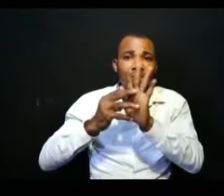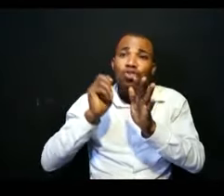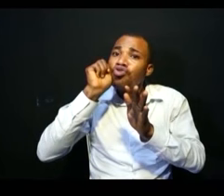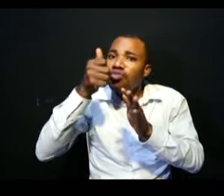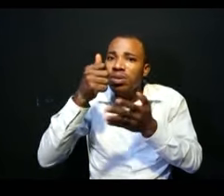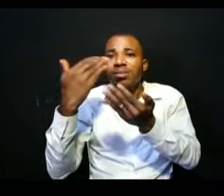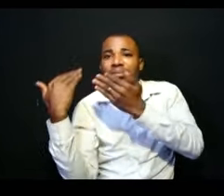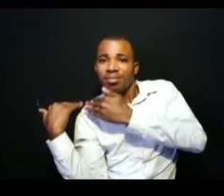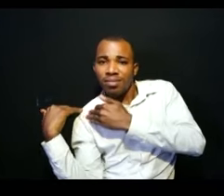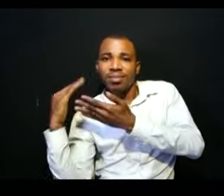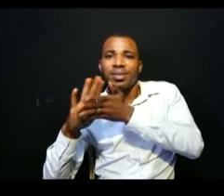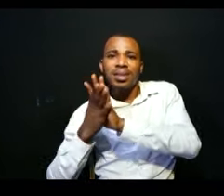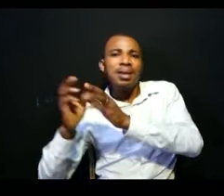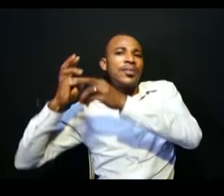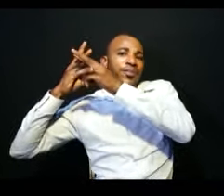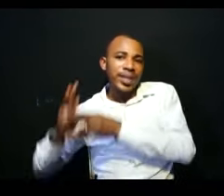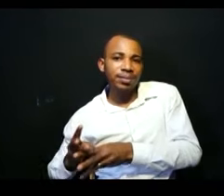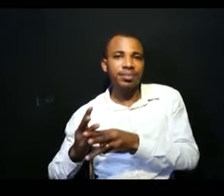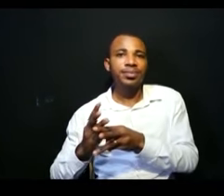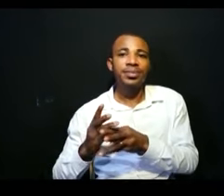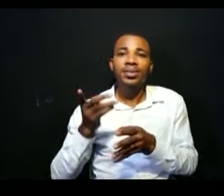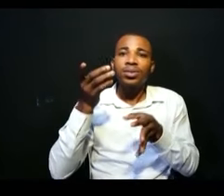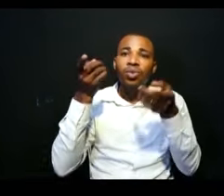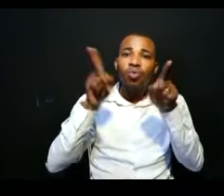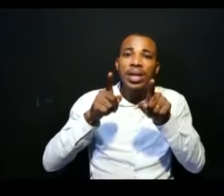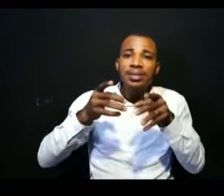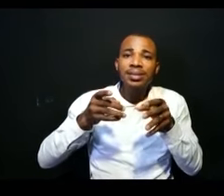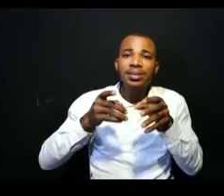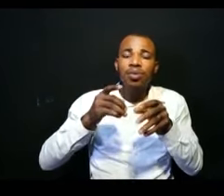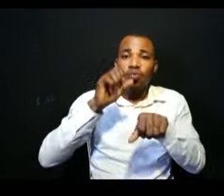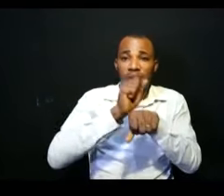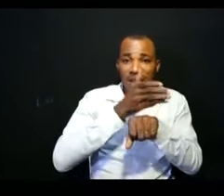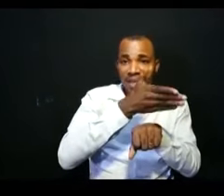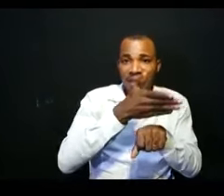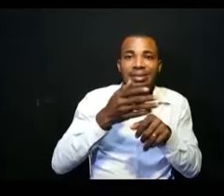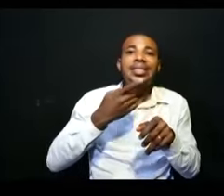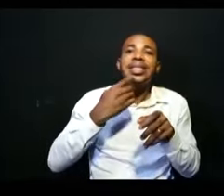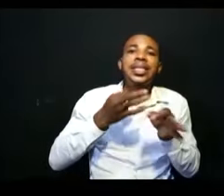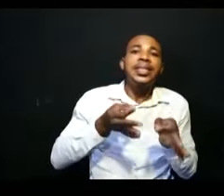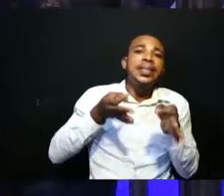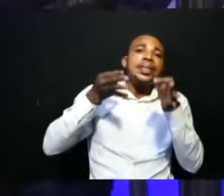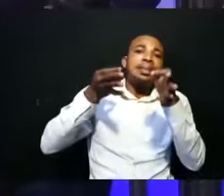Procrastination is not freedom. It is only piling up tomorrow's